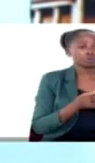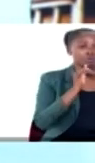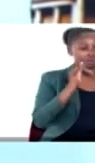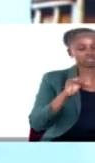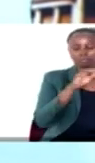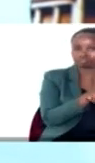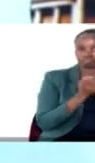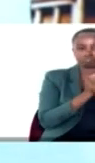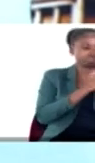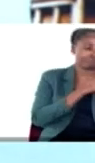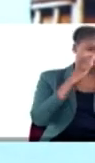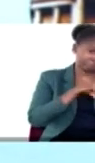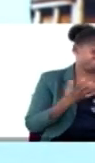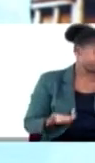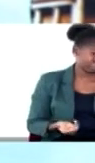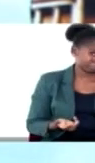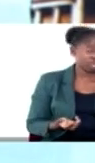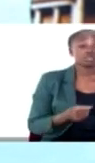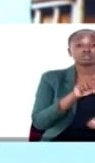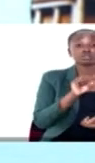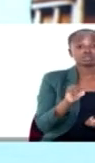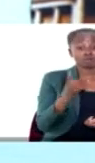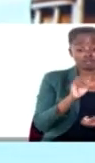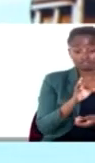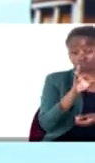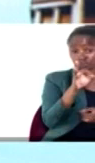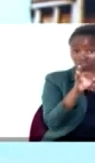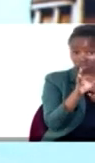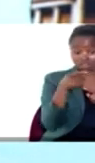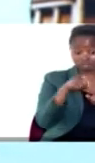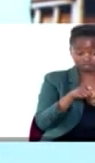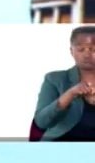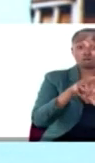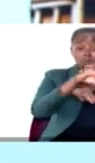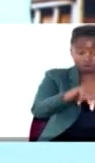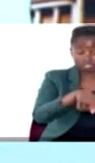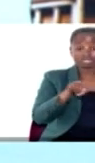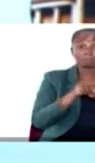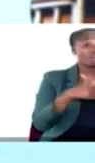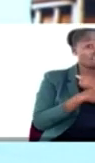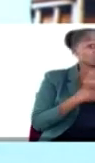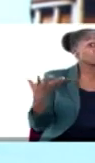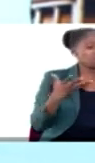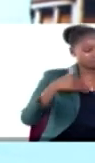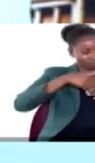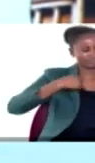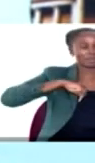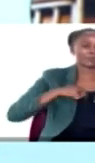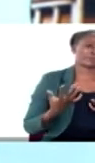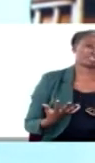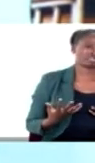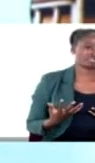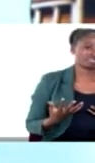unrest. So the future of our country and the future of our province is in our hands. Madam Speaker,